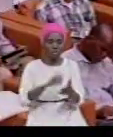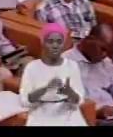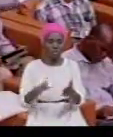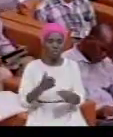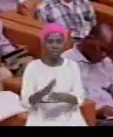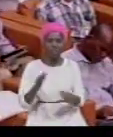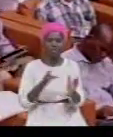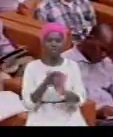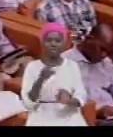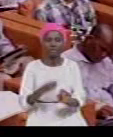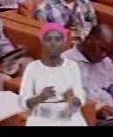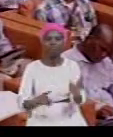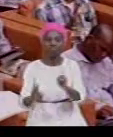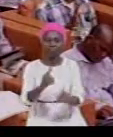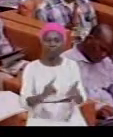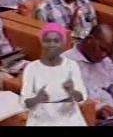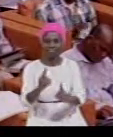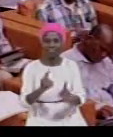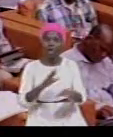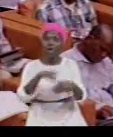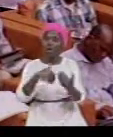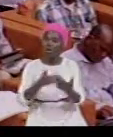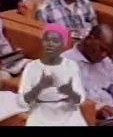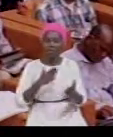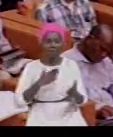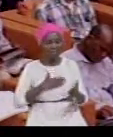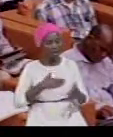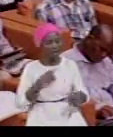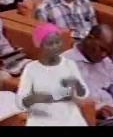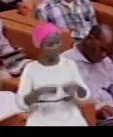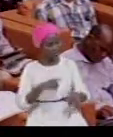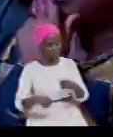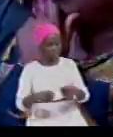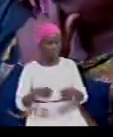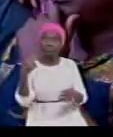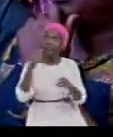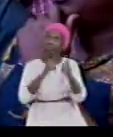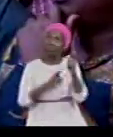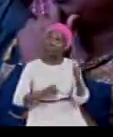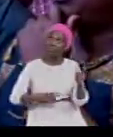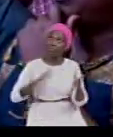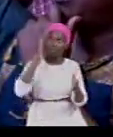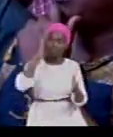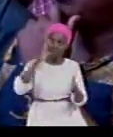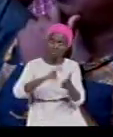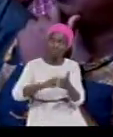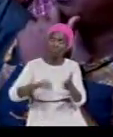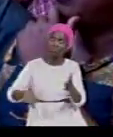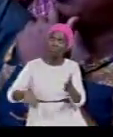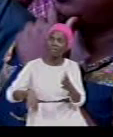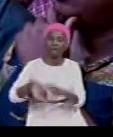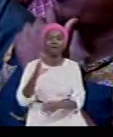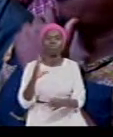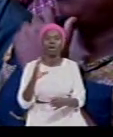my afflictions, the Lord will take away. By the glory of his conquering